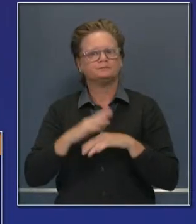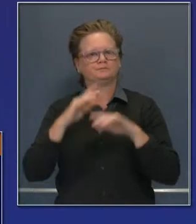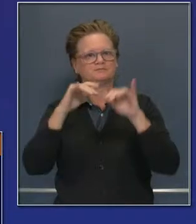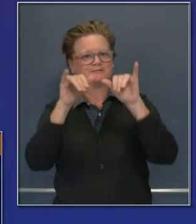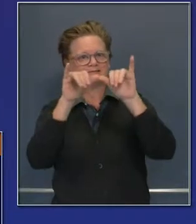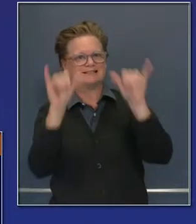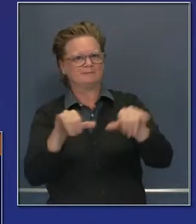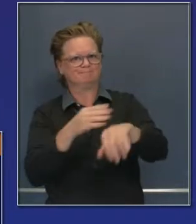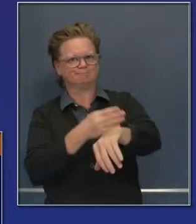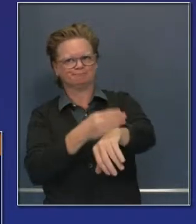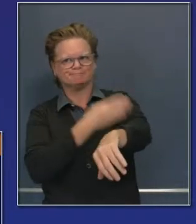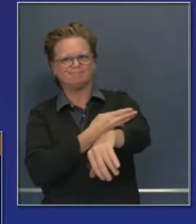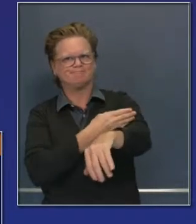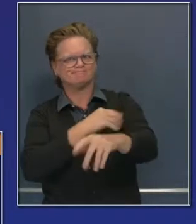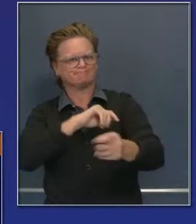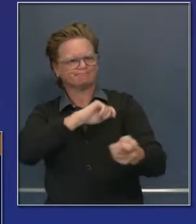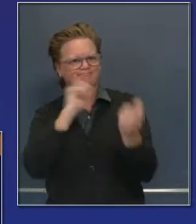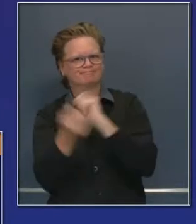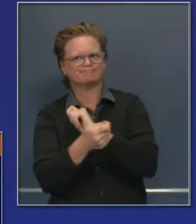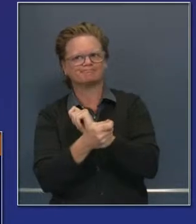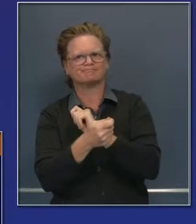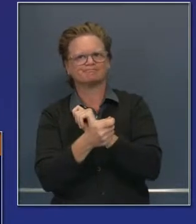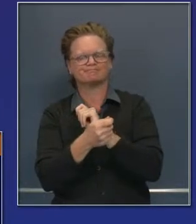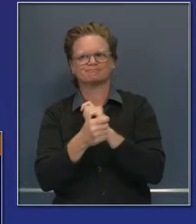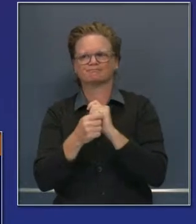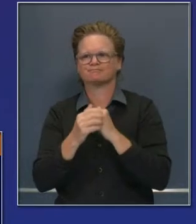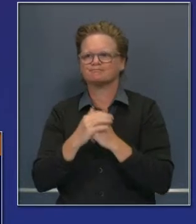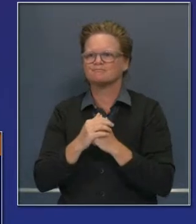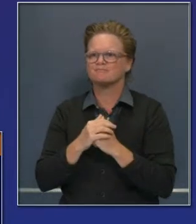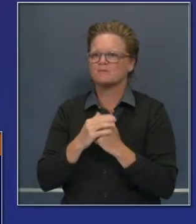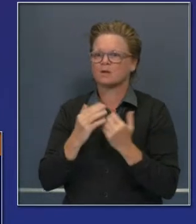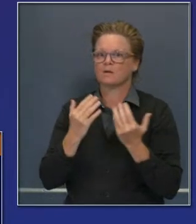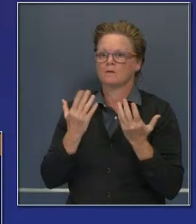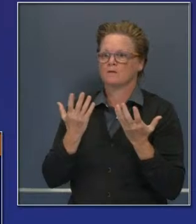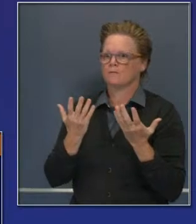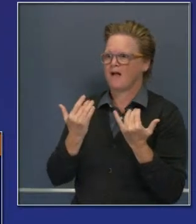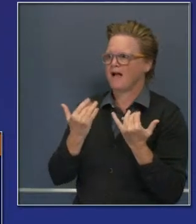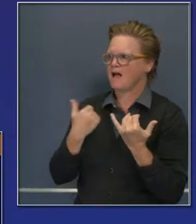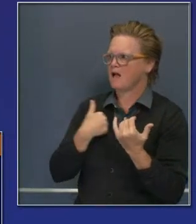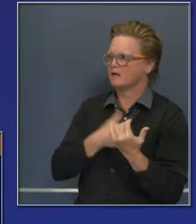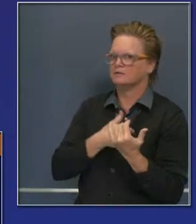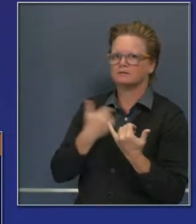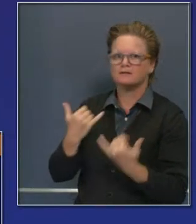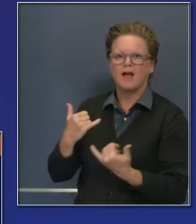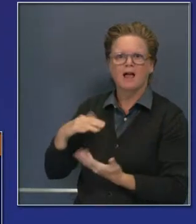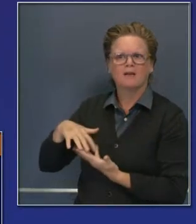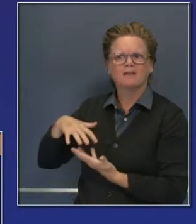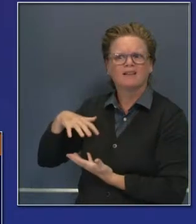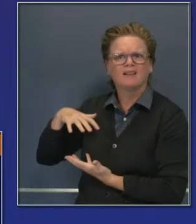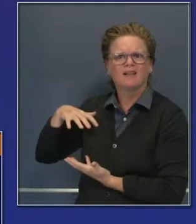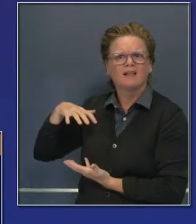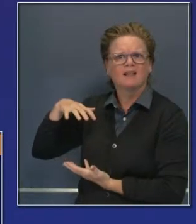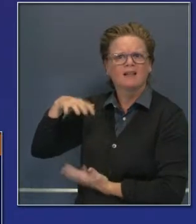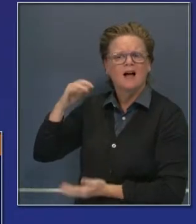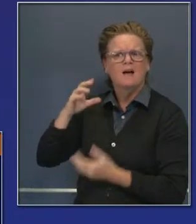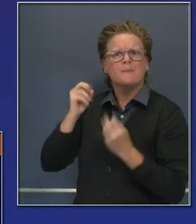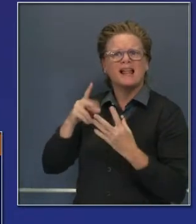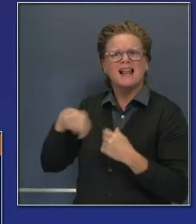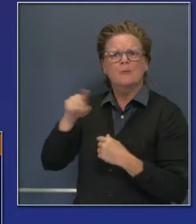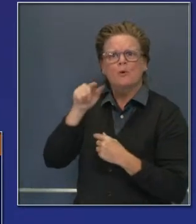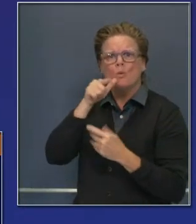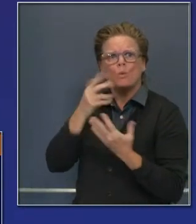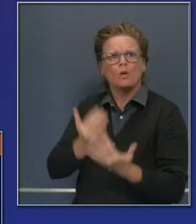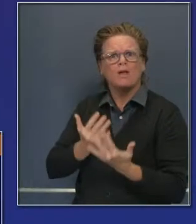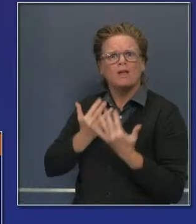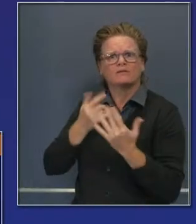a position where we can address this significant number of backlog cases. By the way, in the report, it's